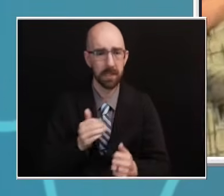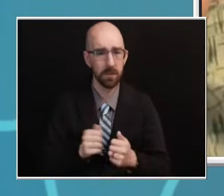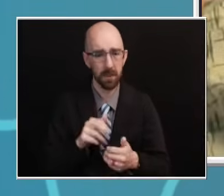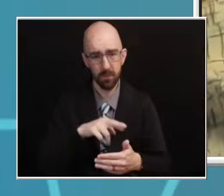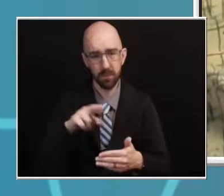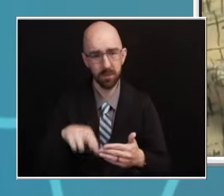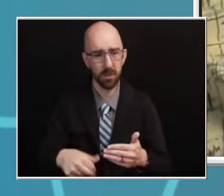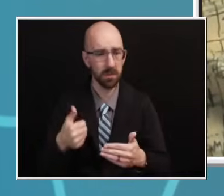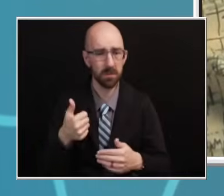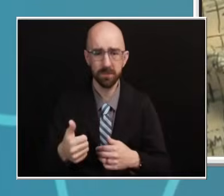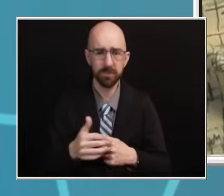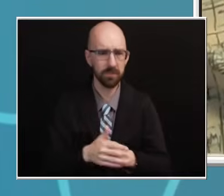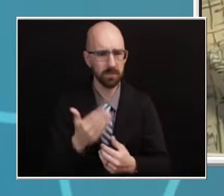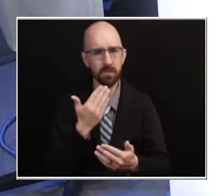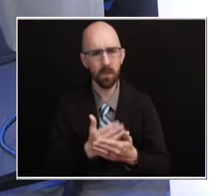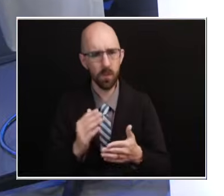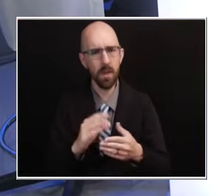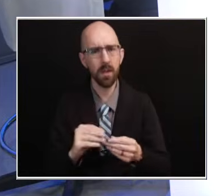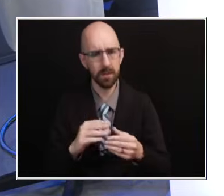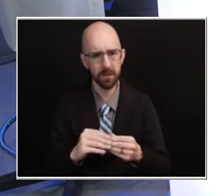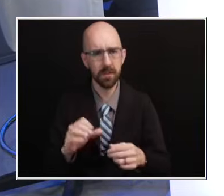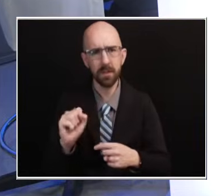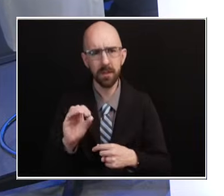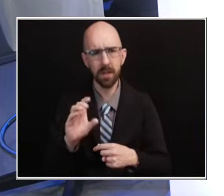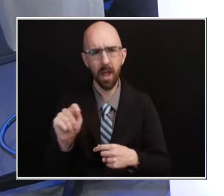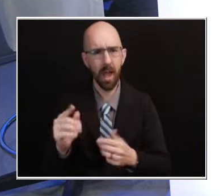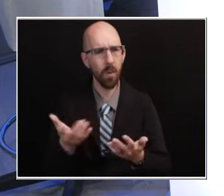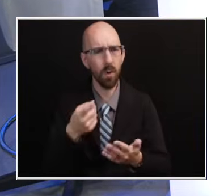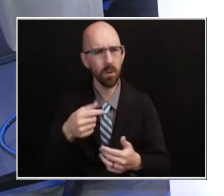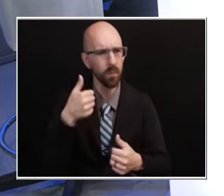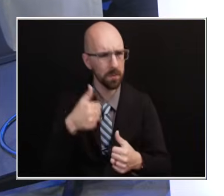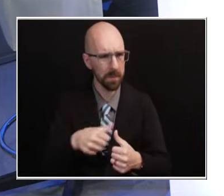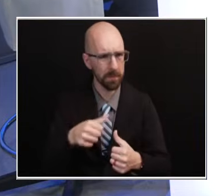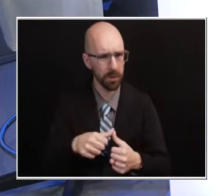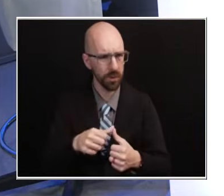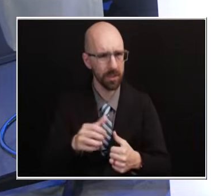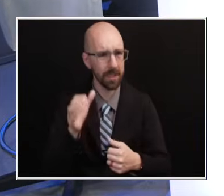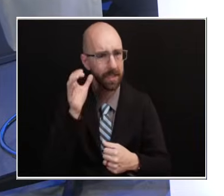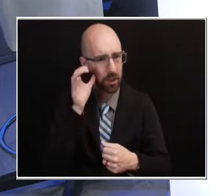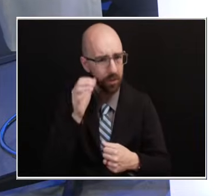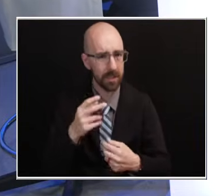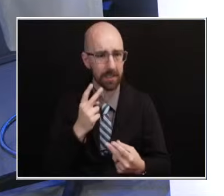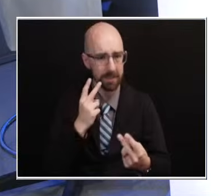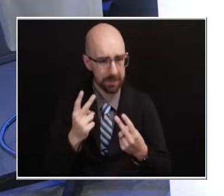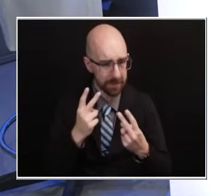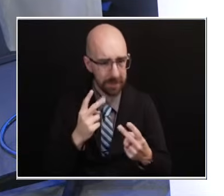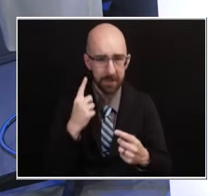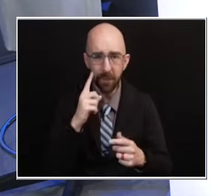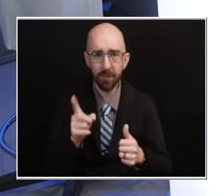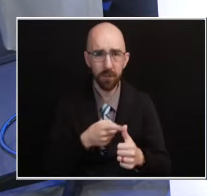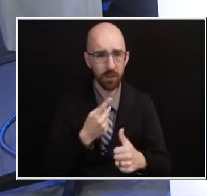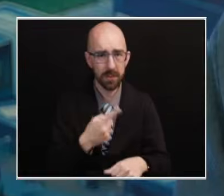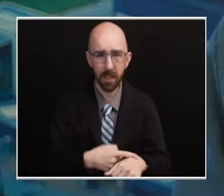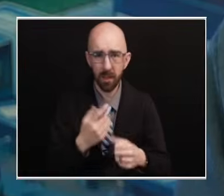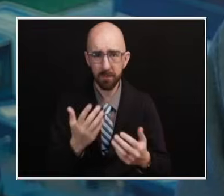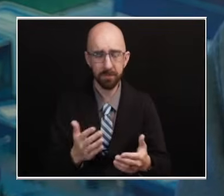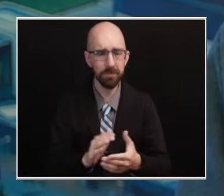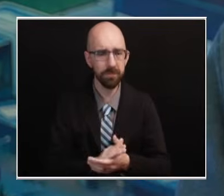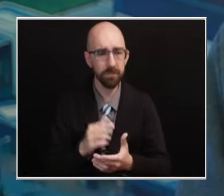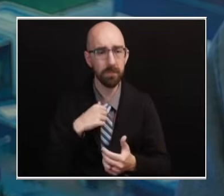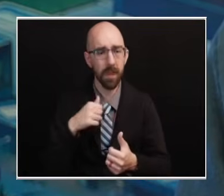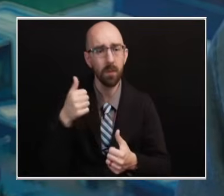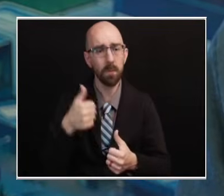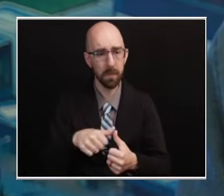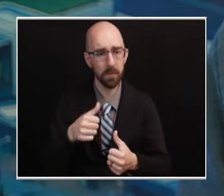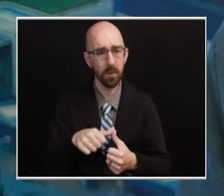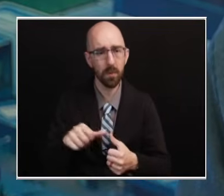well said. Scott, what do you remember? What do you remember hearing and seeing for the first time? I remember the questions